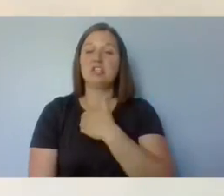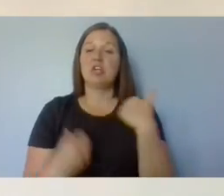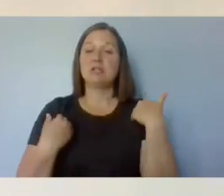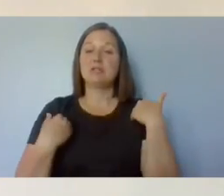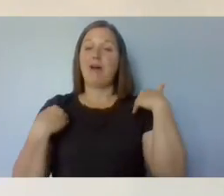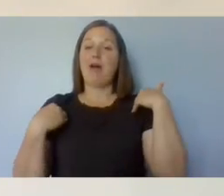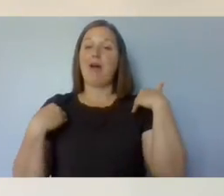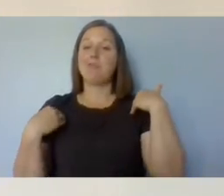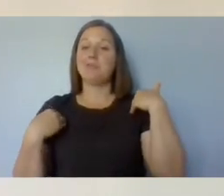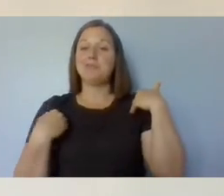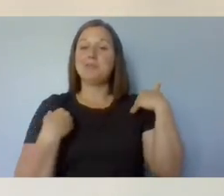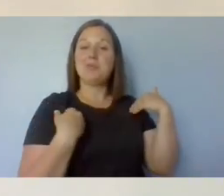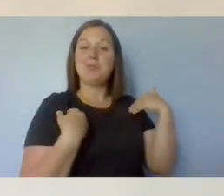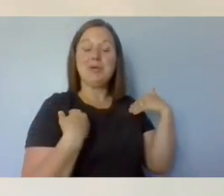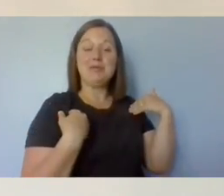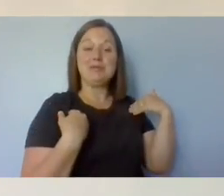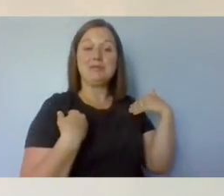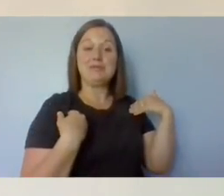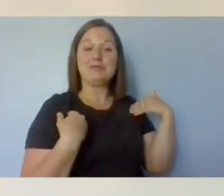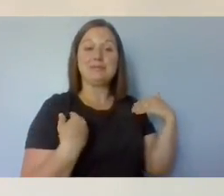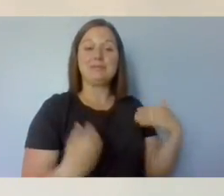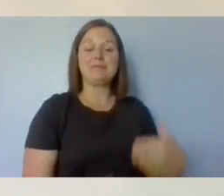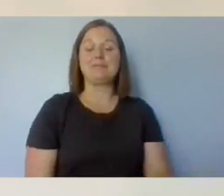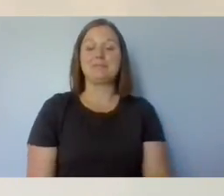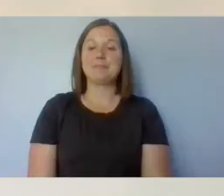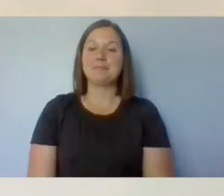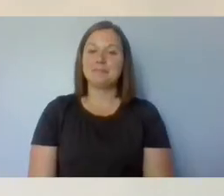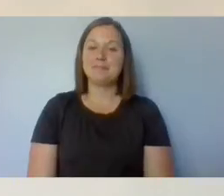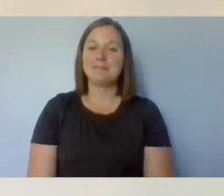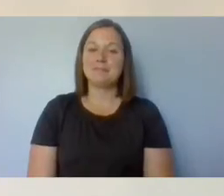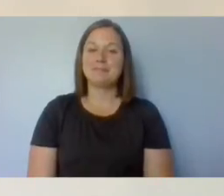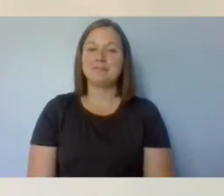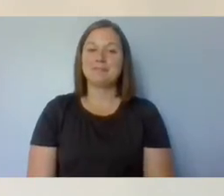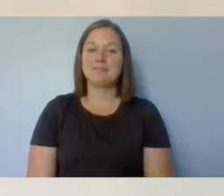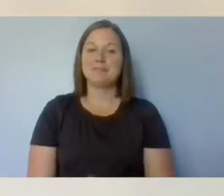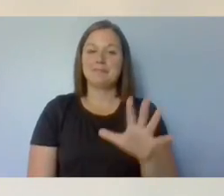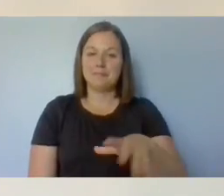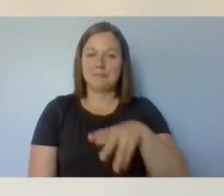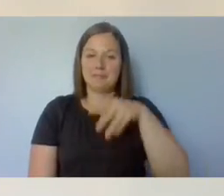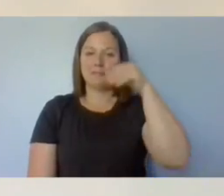Twisting fish, turn open. Another breath in.